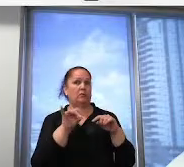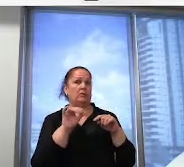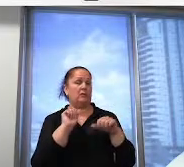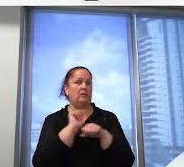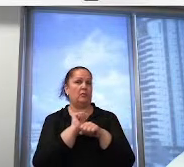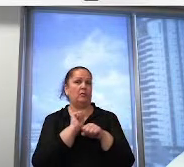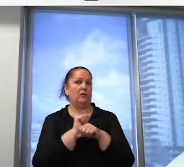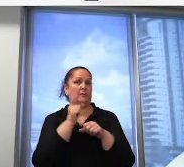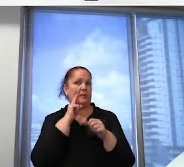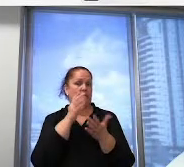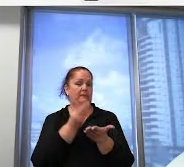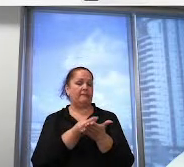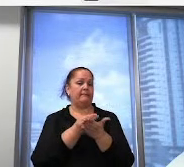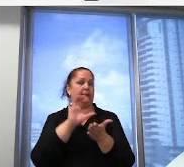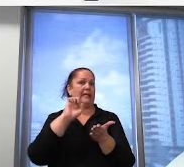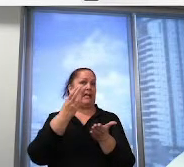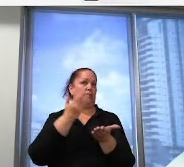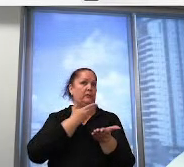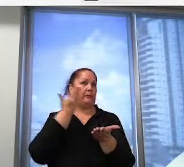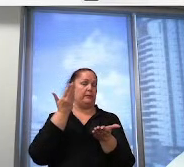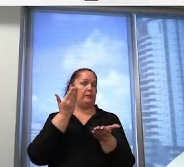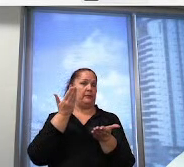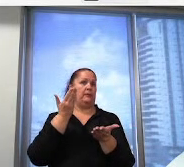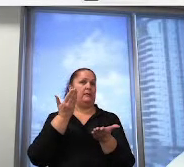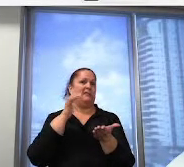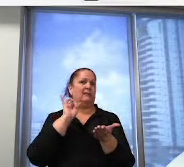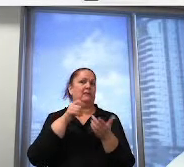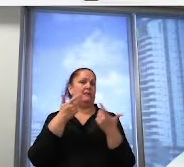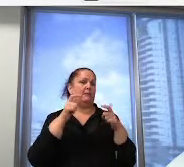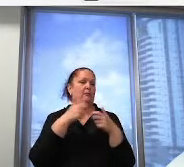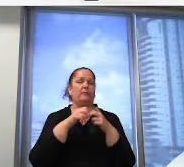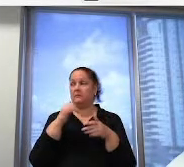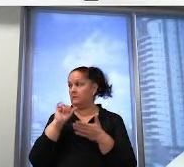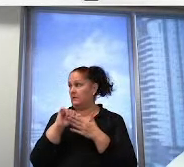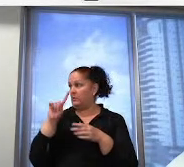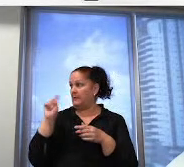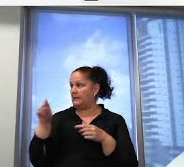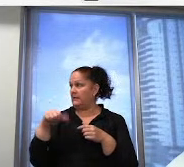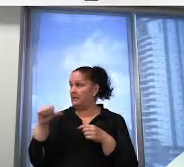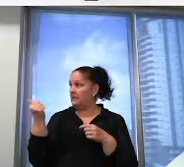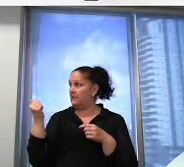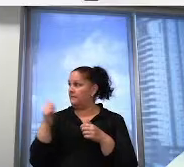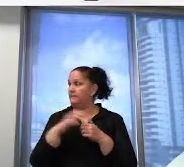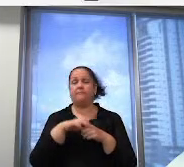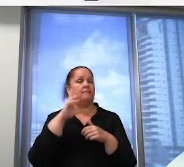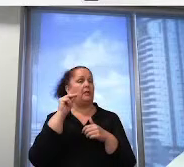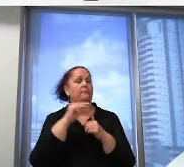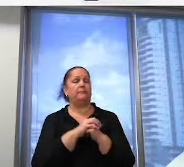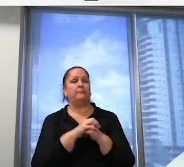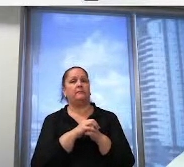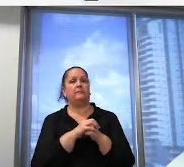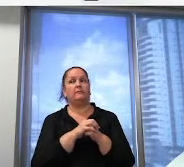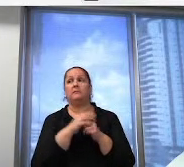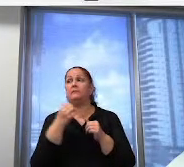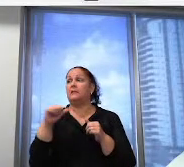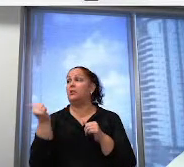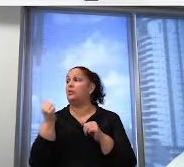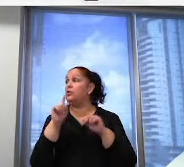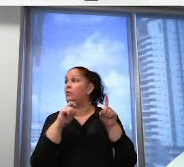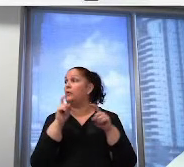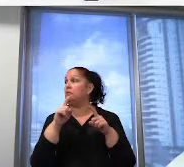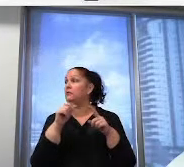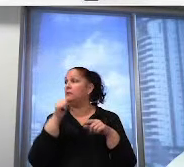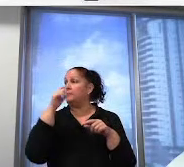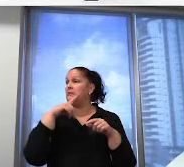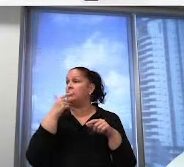able to do that work because of the cash. So Right. That's the biggest That's what problem I asked we're about. facing. Anything else? No. Okay. Any